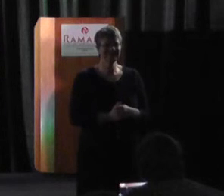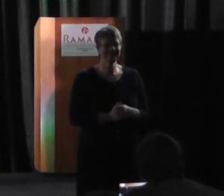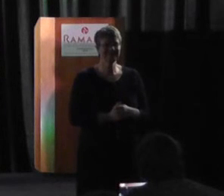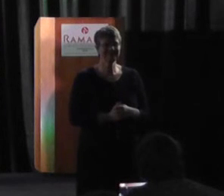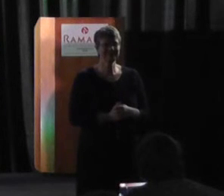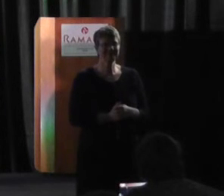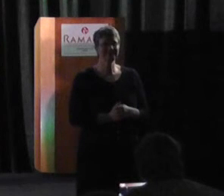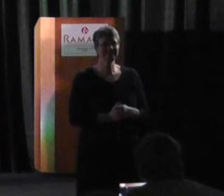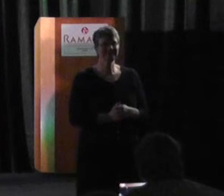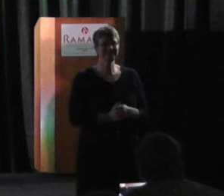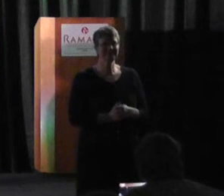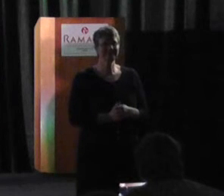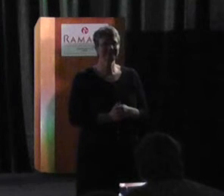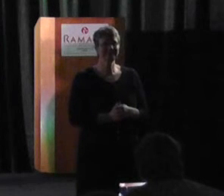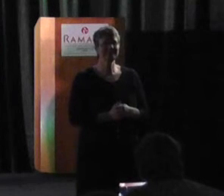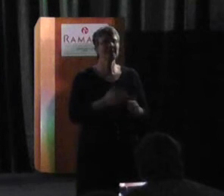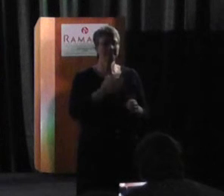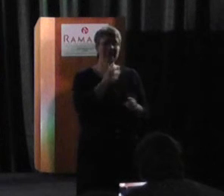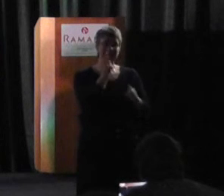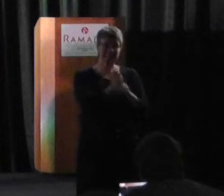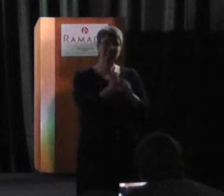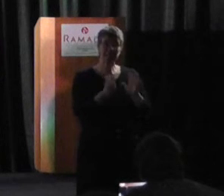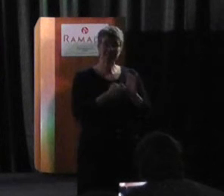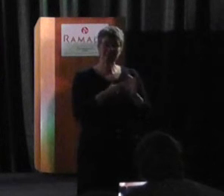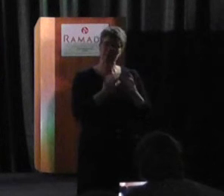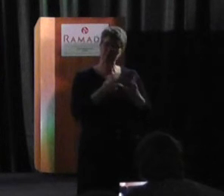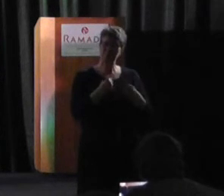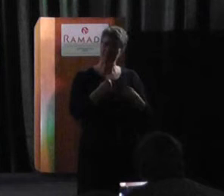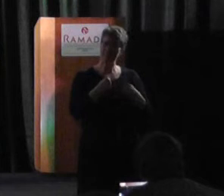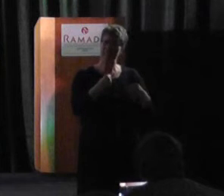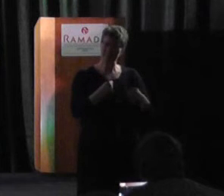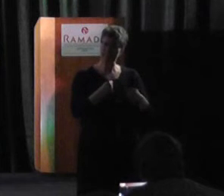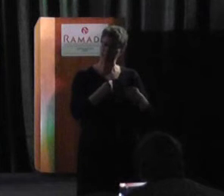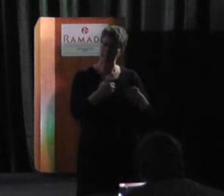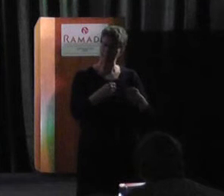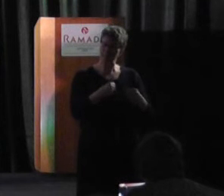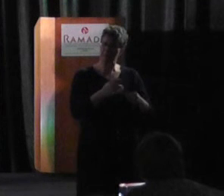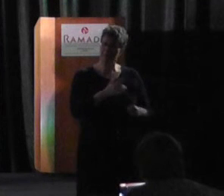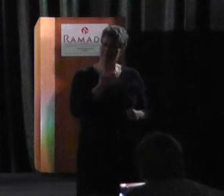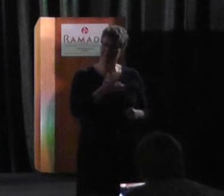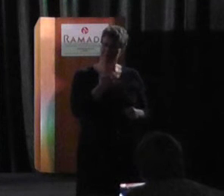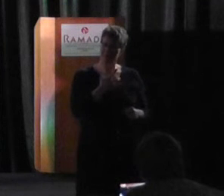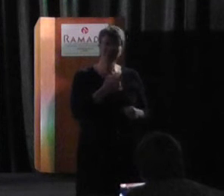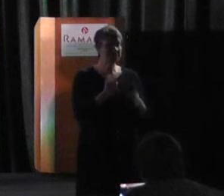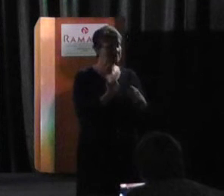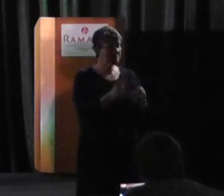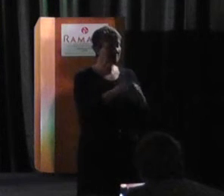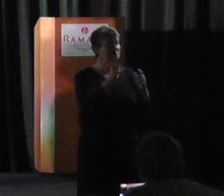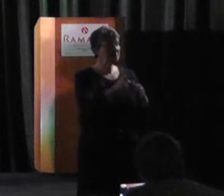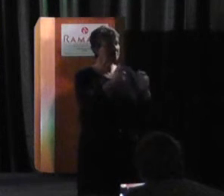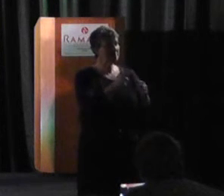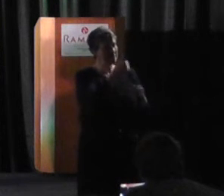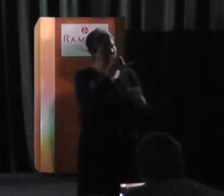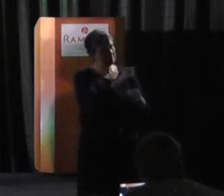My sister can be pretty intense at times, but she can also be a big goof and get